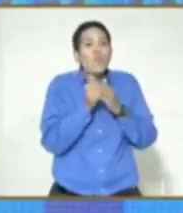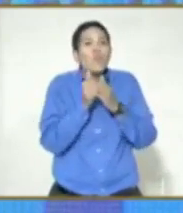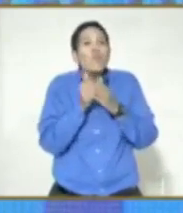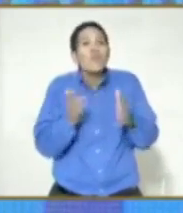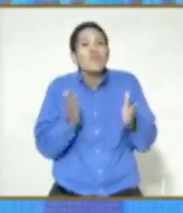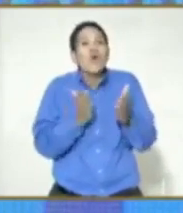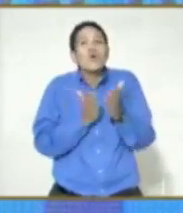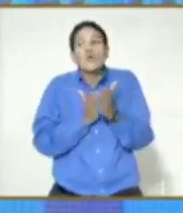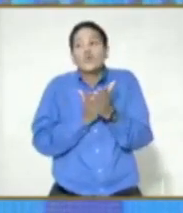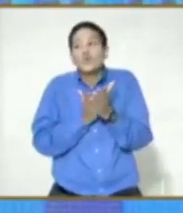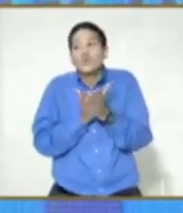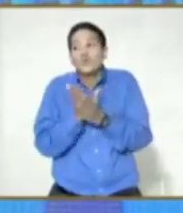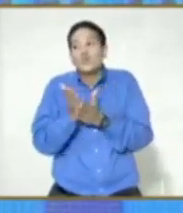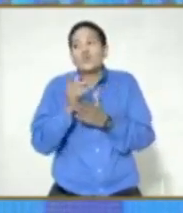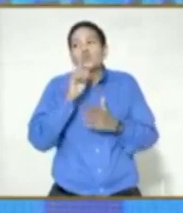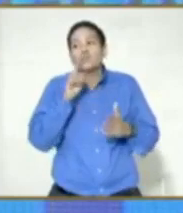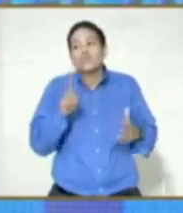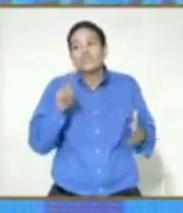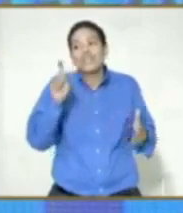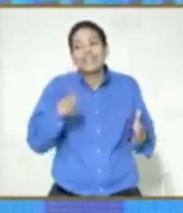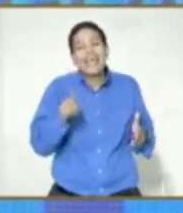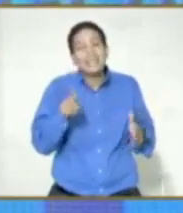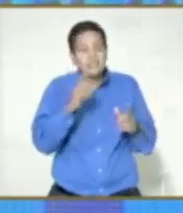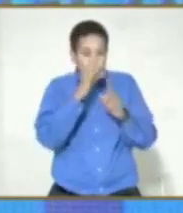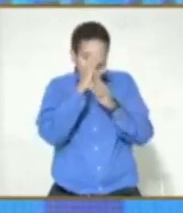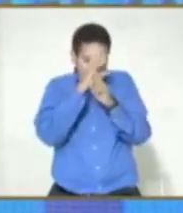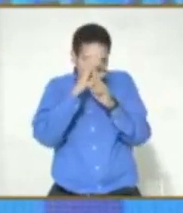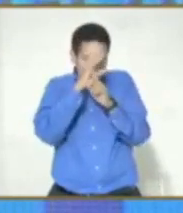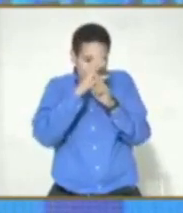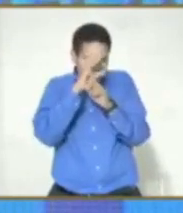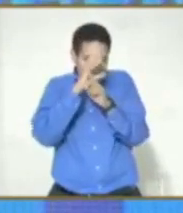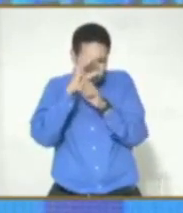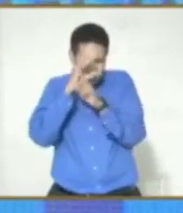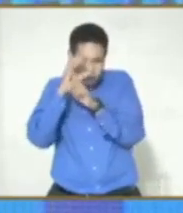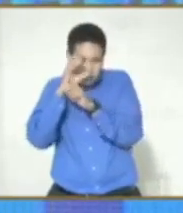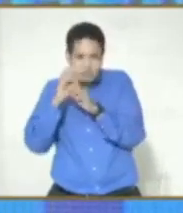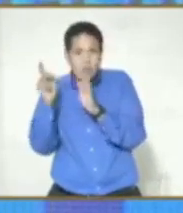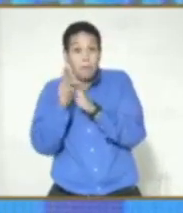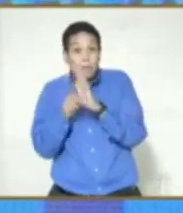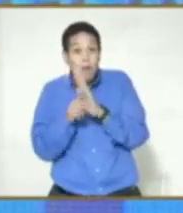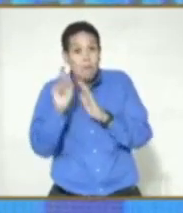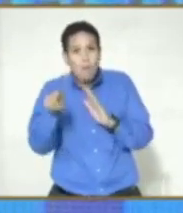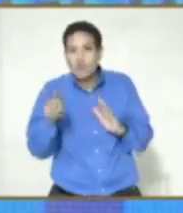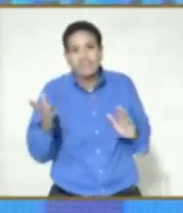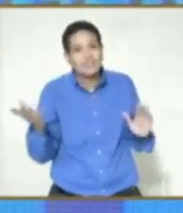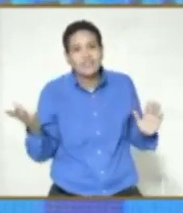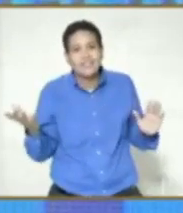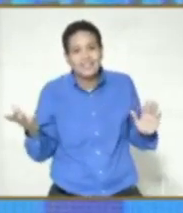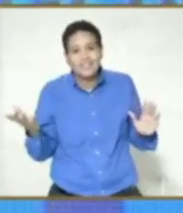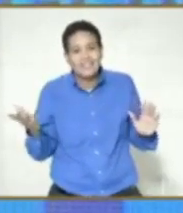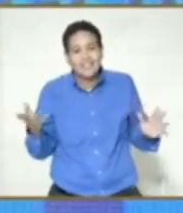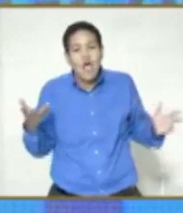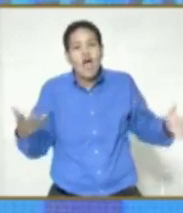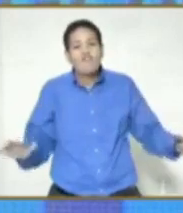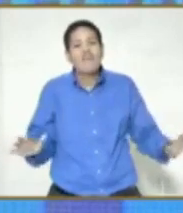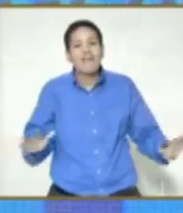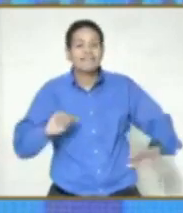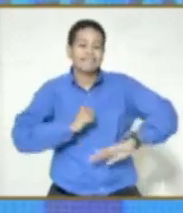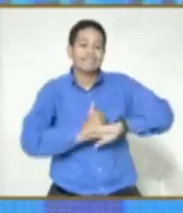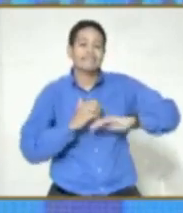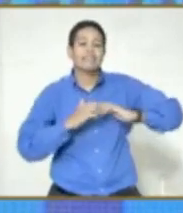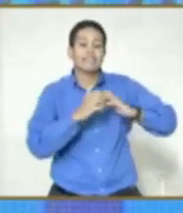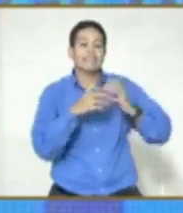going through the necessary screening protocol. So that is already in